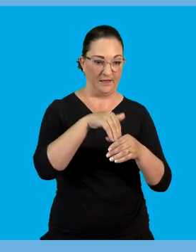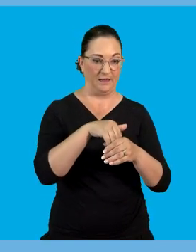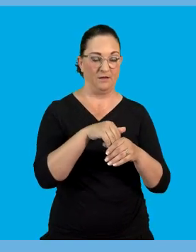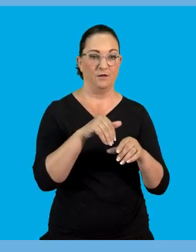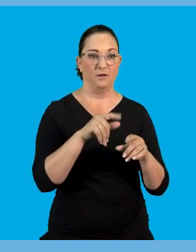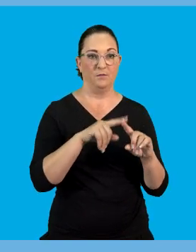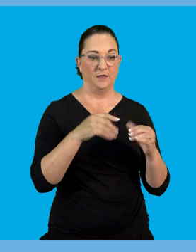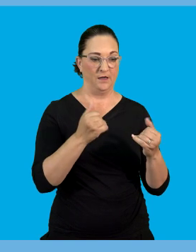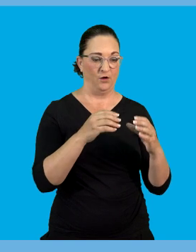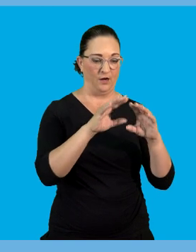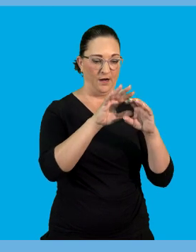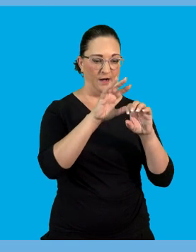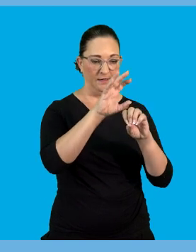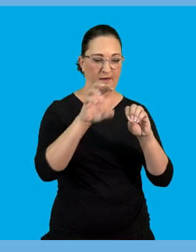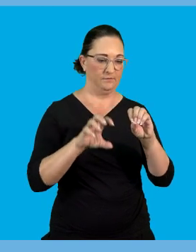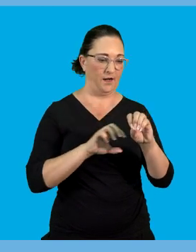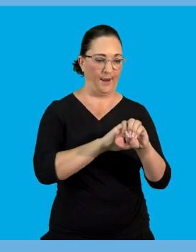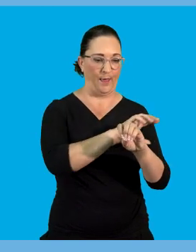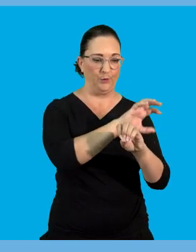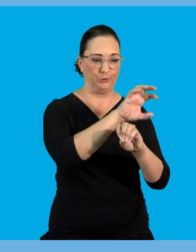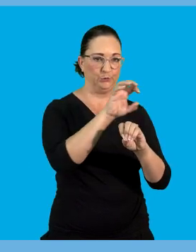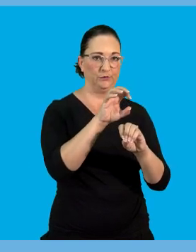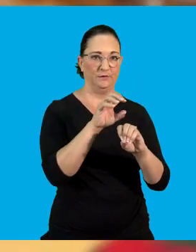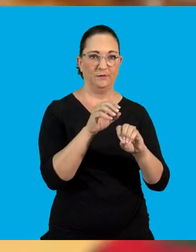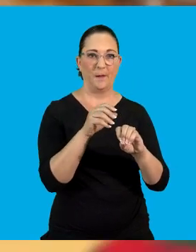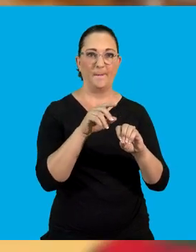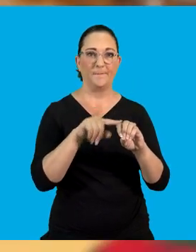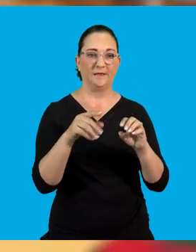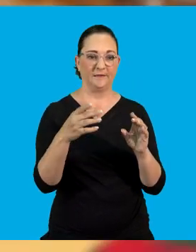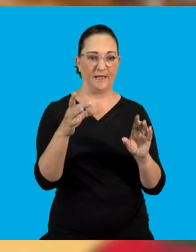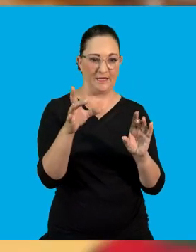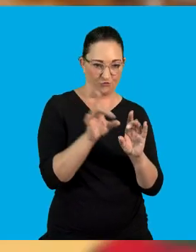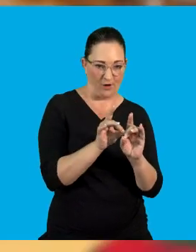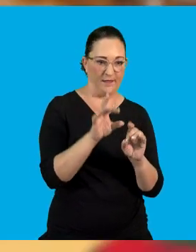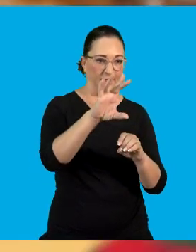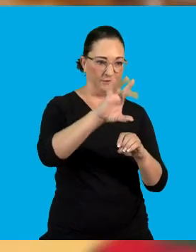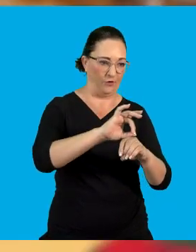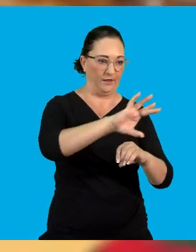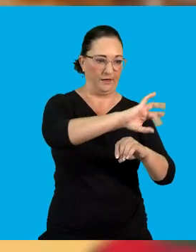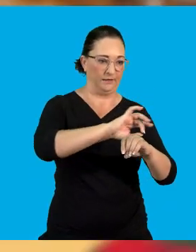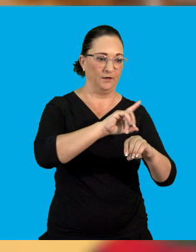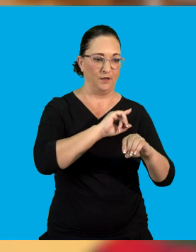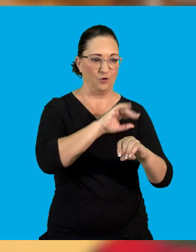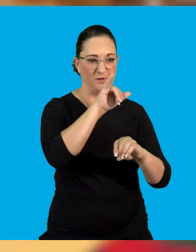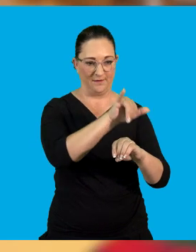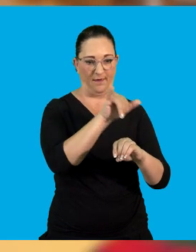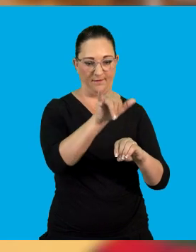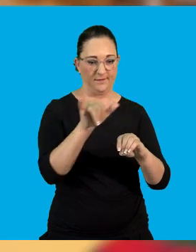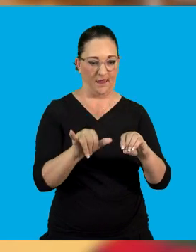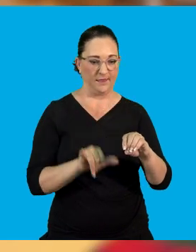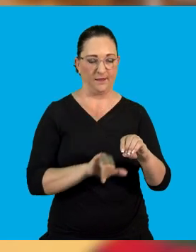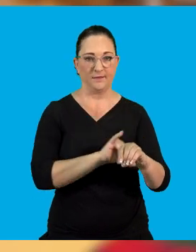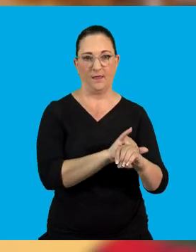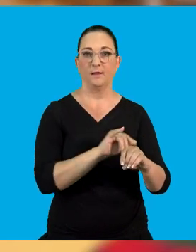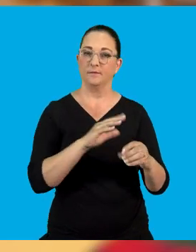because electrons are forming an electron cloud around the nucleus, if there was no attraction between the